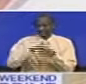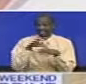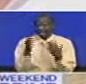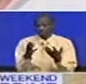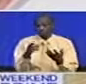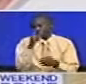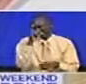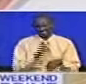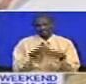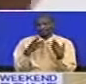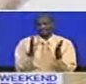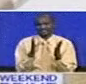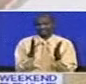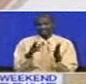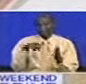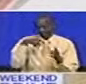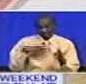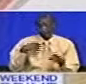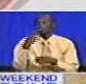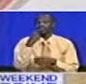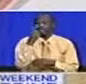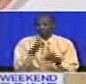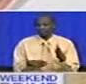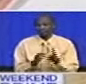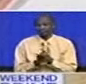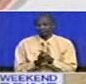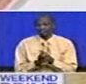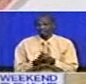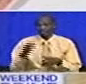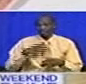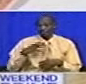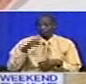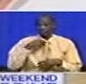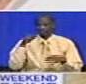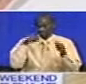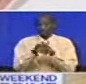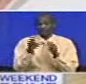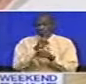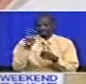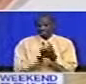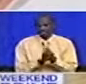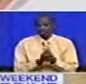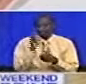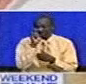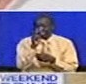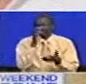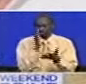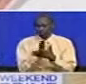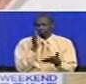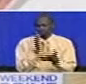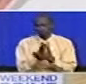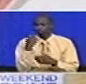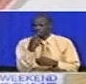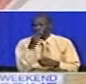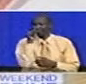kuwa mara moja. Kile watu wanasema tu ni kuwa wale watu wanataka kuingia na Western, uangalie kabisa, ujue na kina